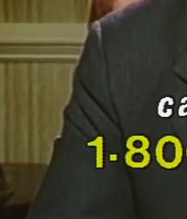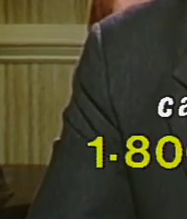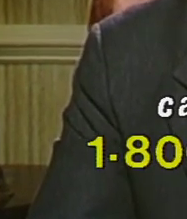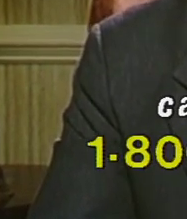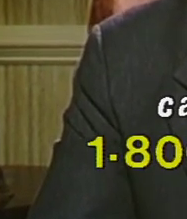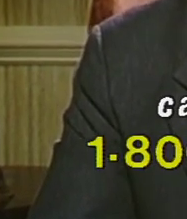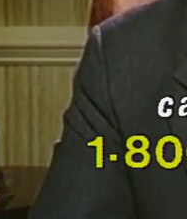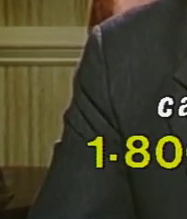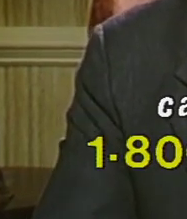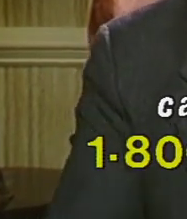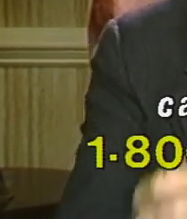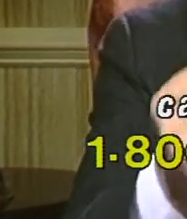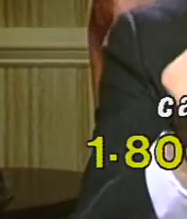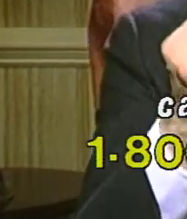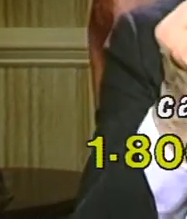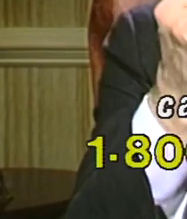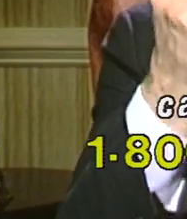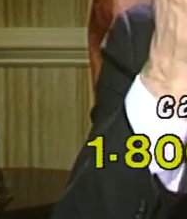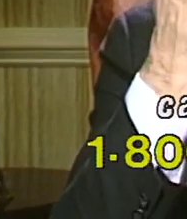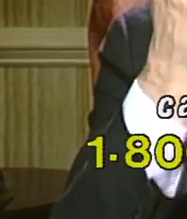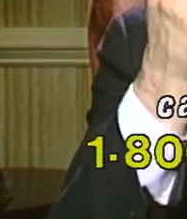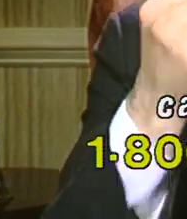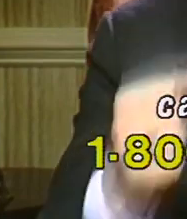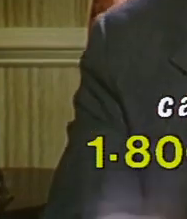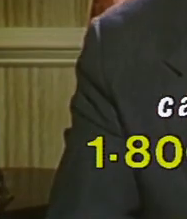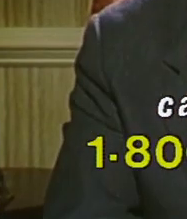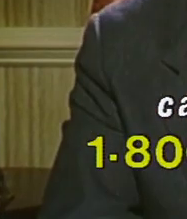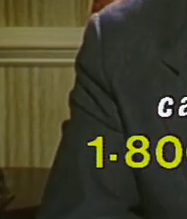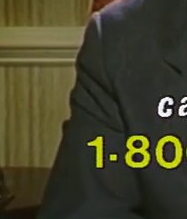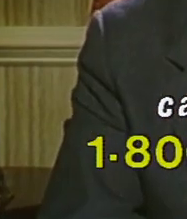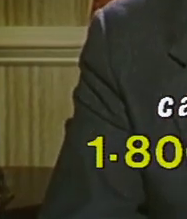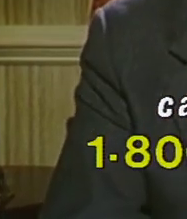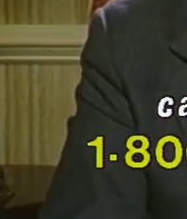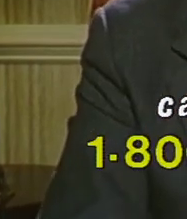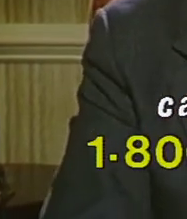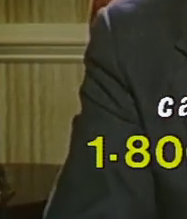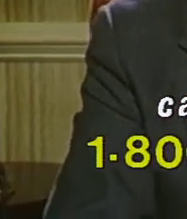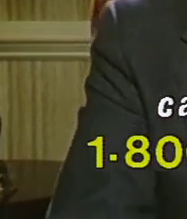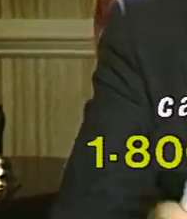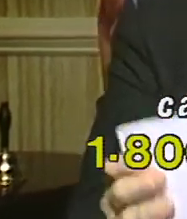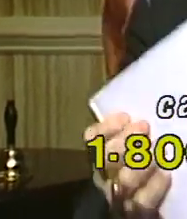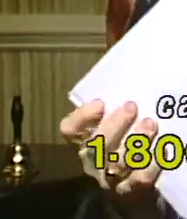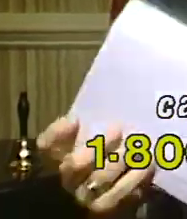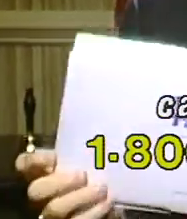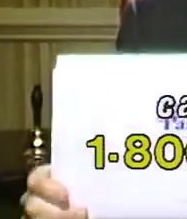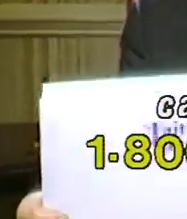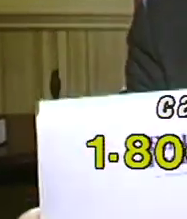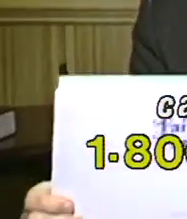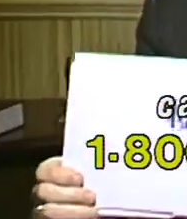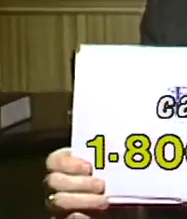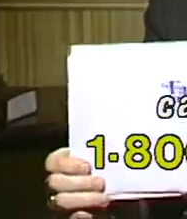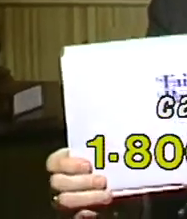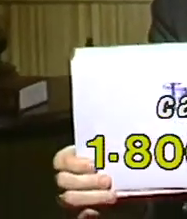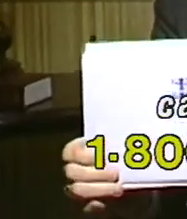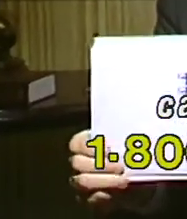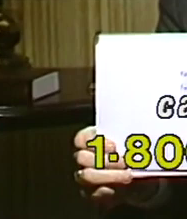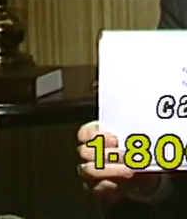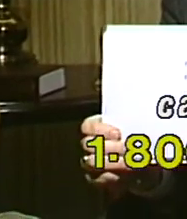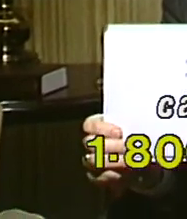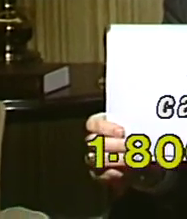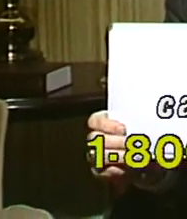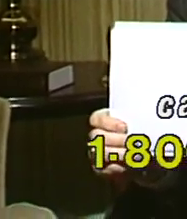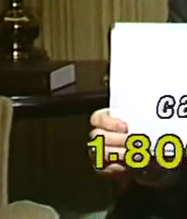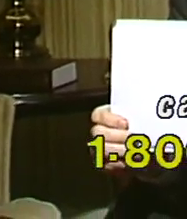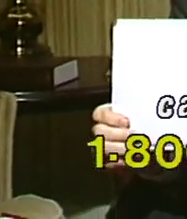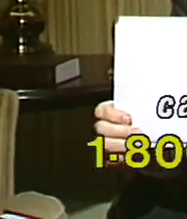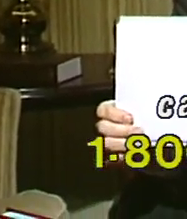Christ by picking up that telephone, dialing me right now, and becoming a faith partner. I'll send you this package immediately. This is the